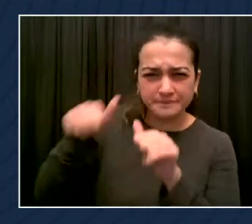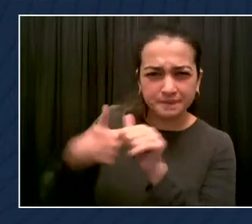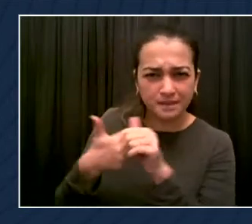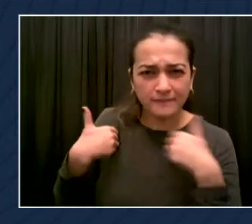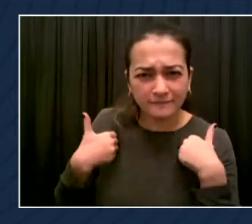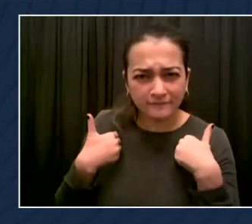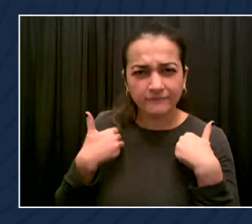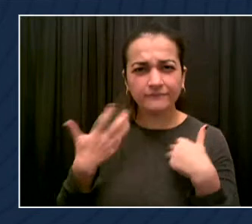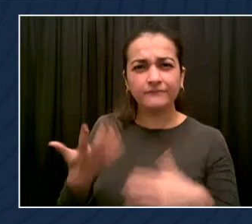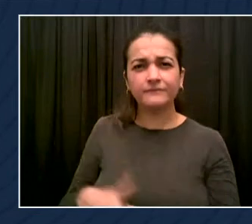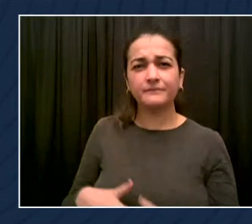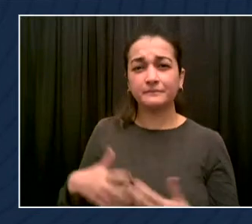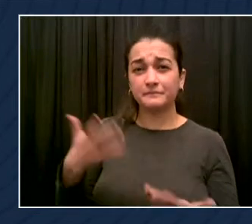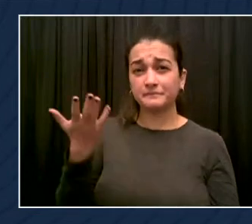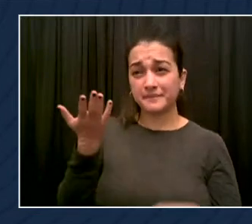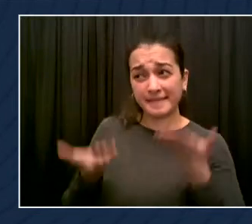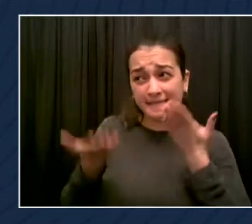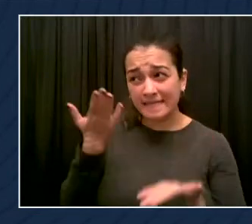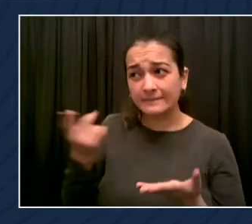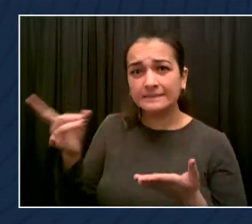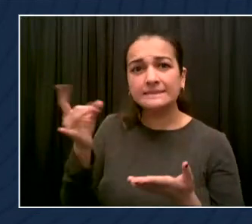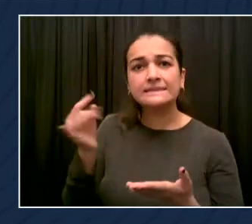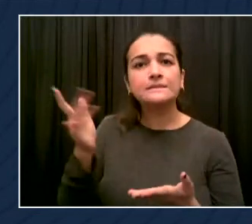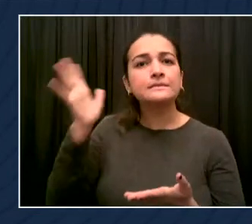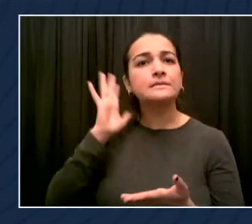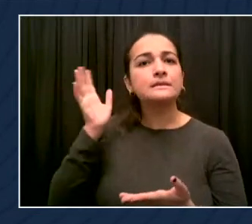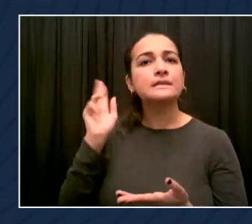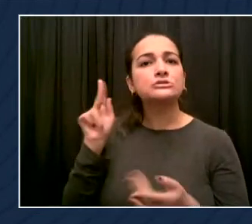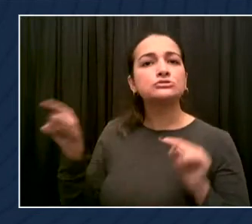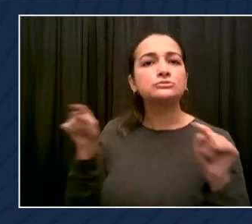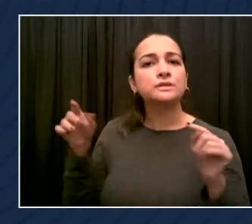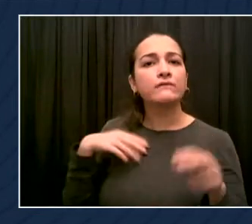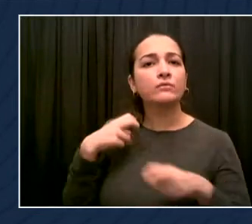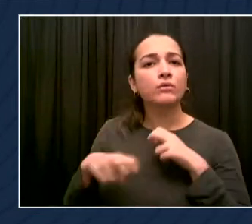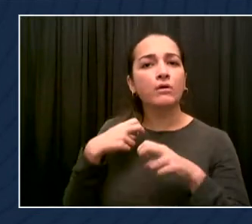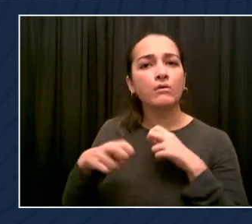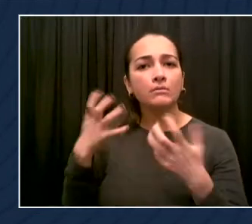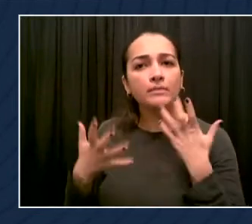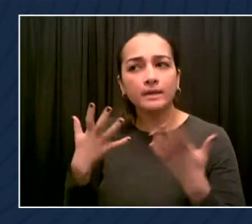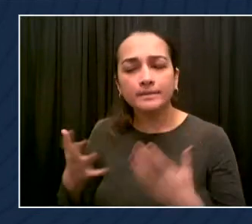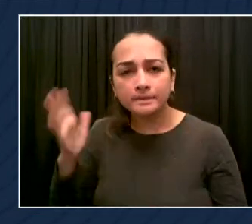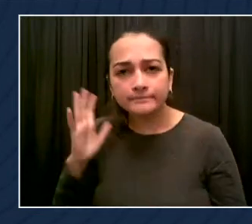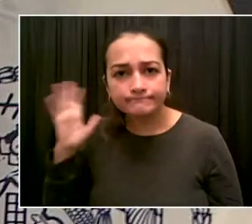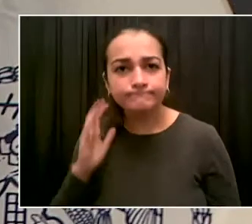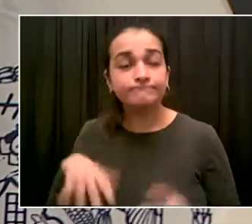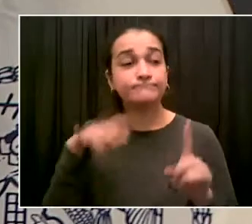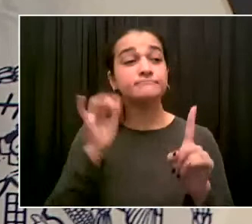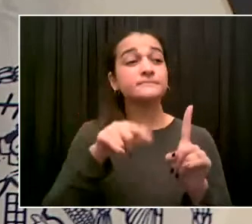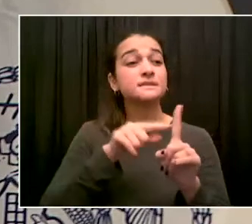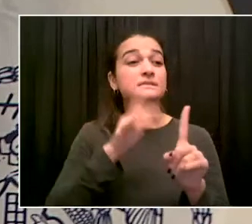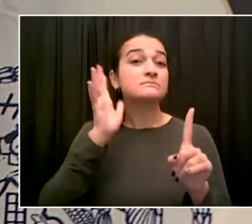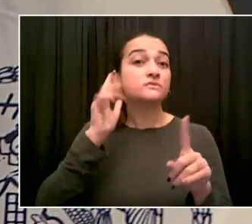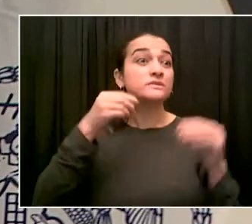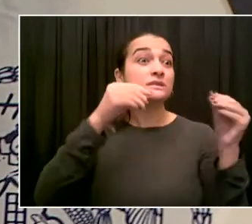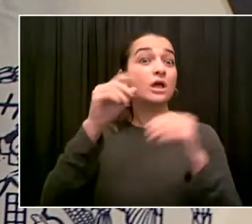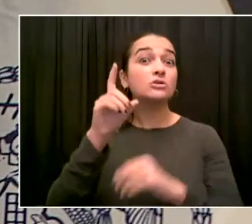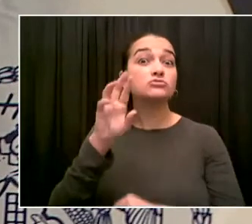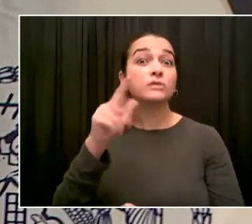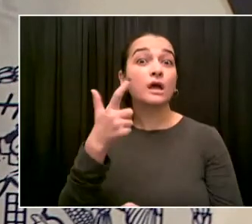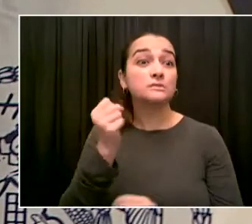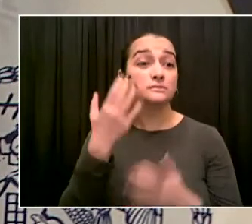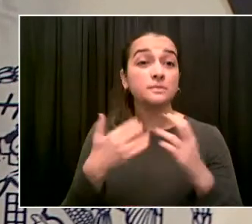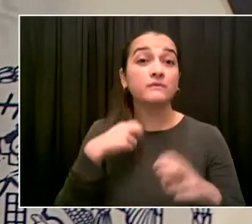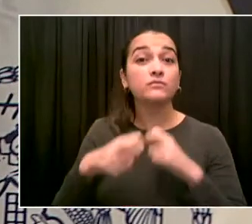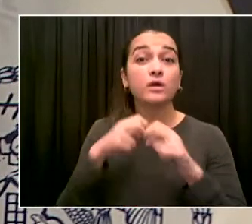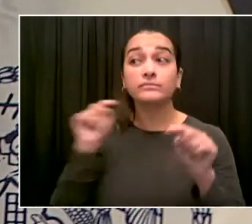the investigation proceeds, we'll find justice and find those responsible. Thank you. Next, we have